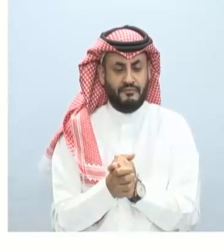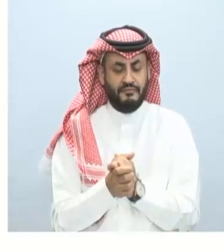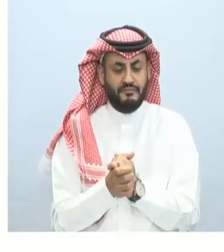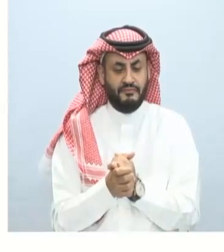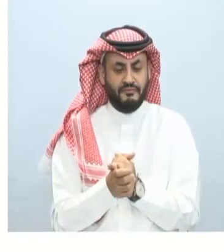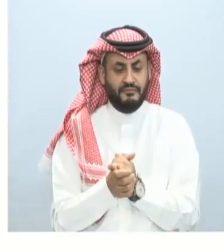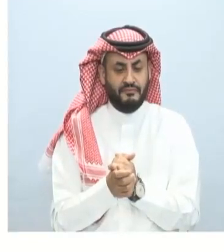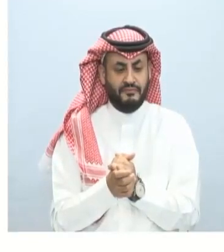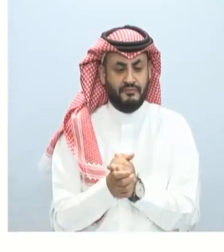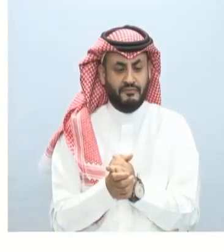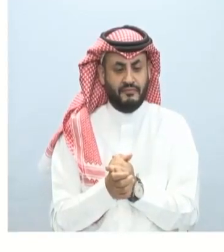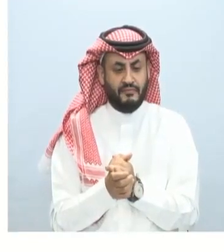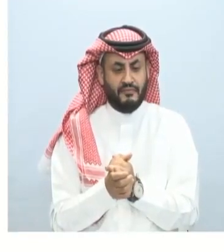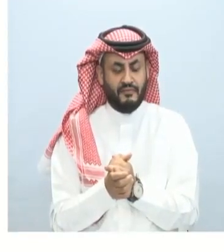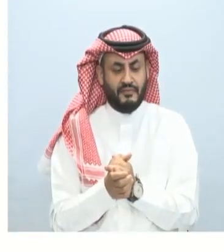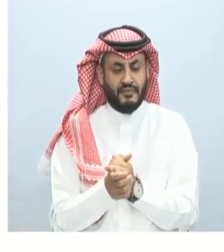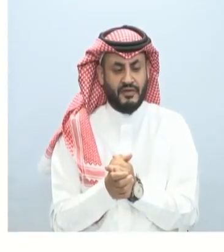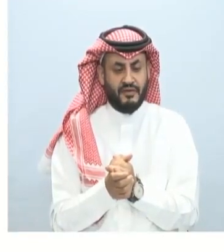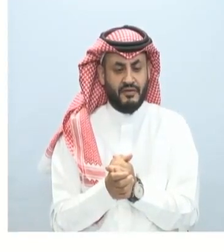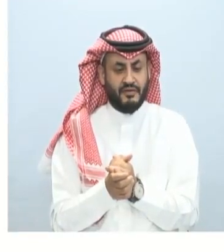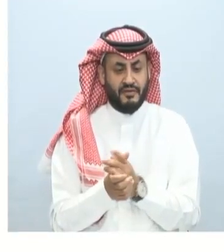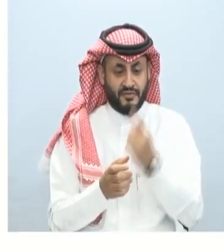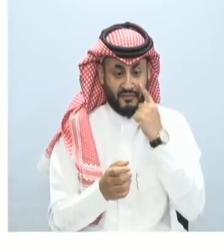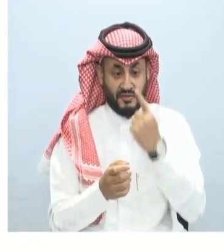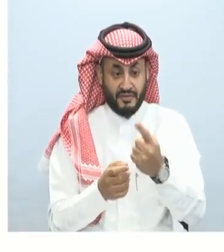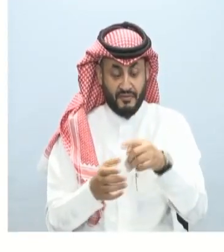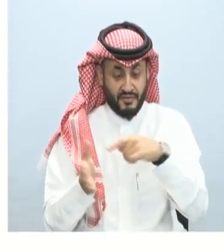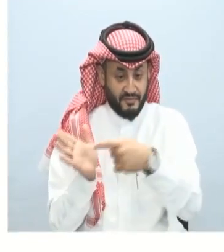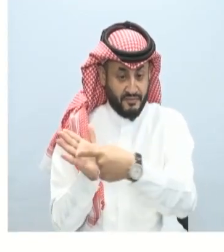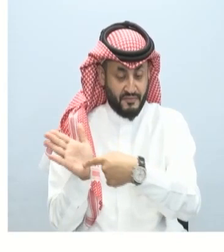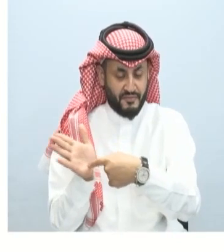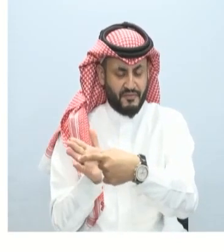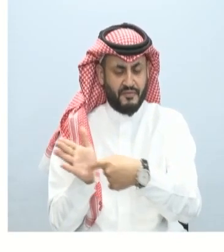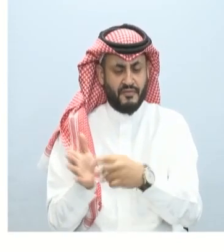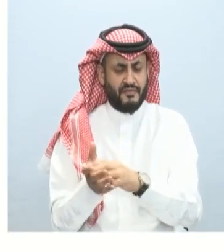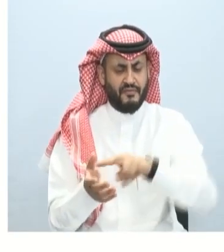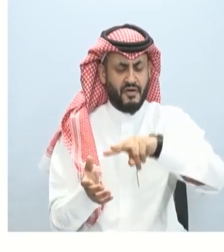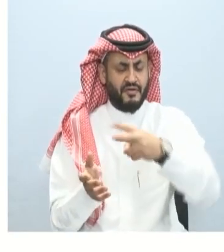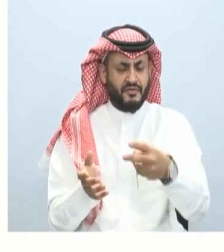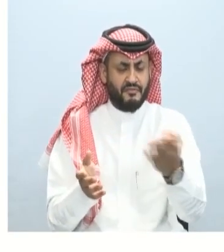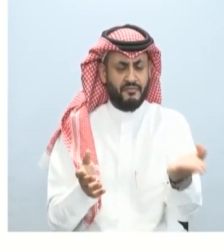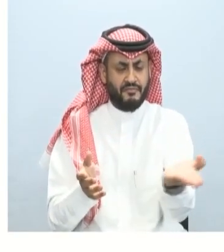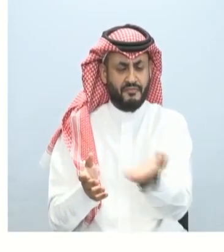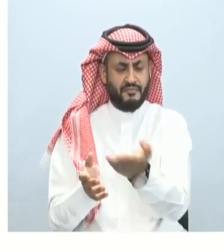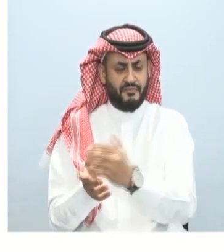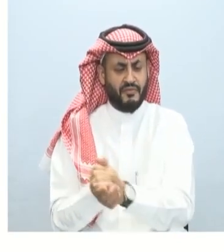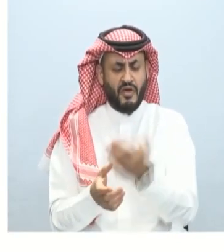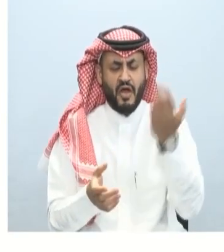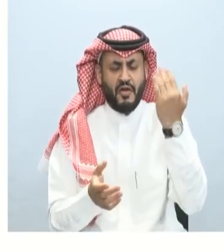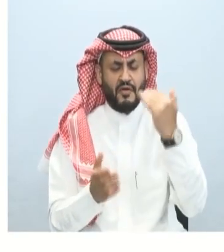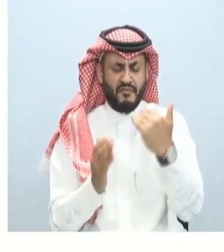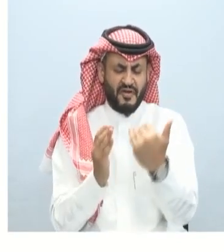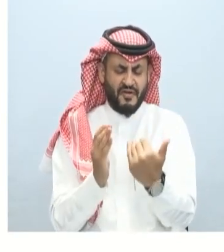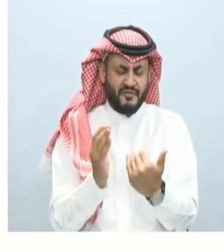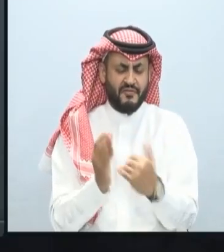Now we have here, now I hardly exercise it, so I'm going to focus on the underlined part. I can change into, when I was younger,